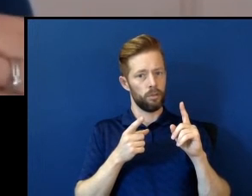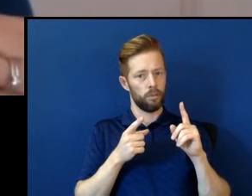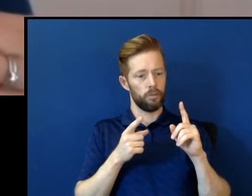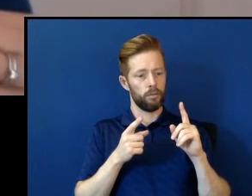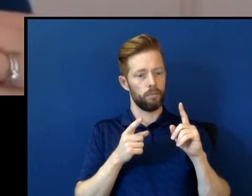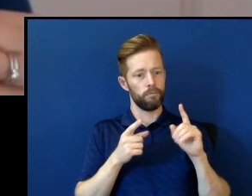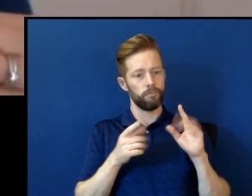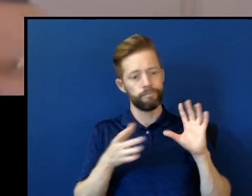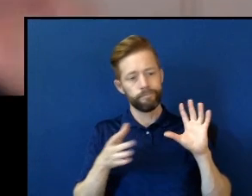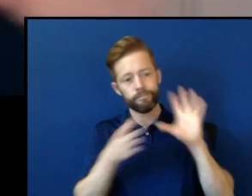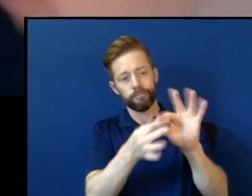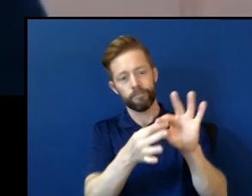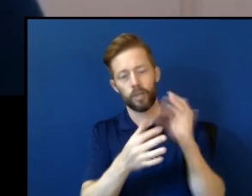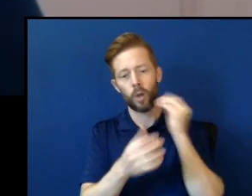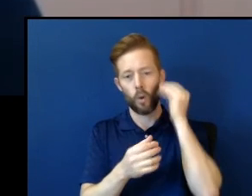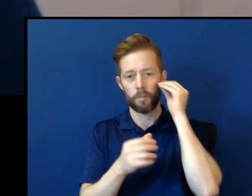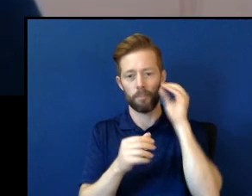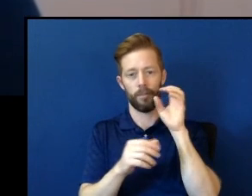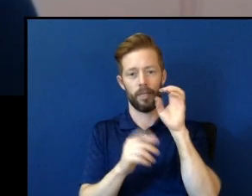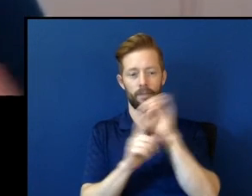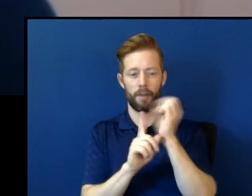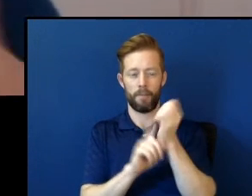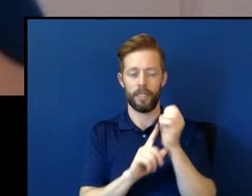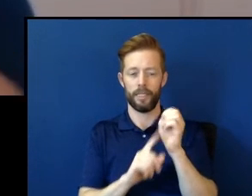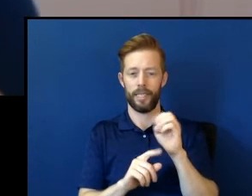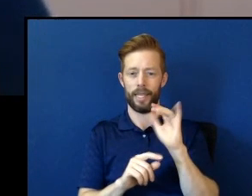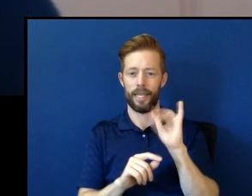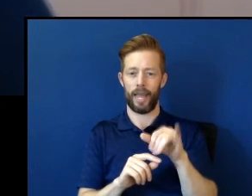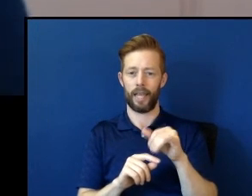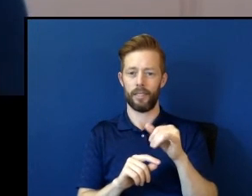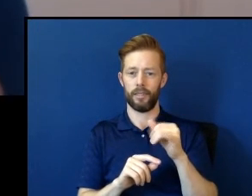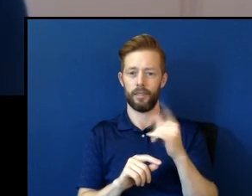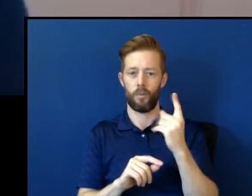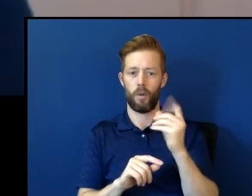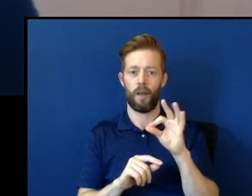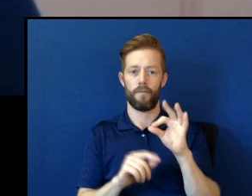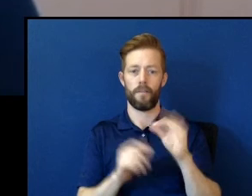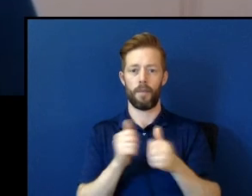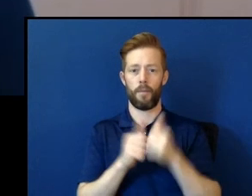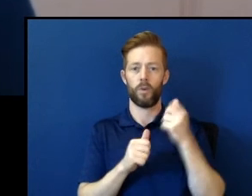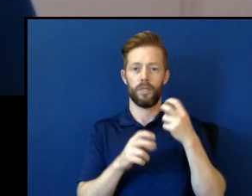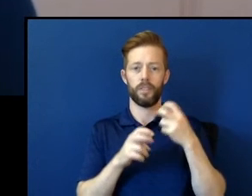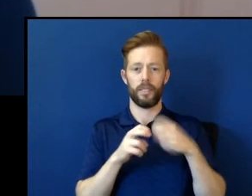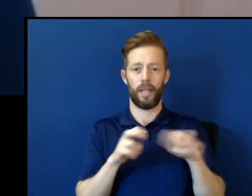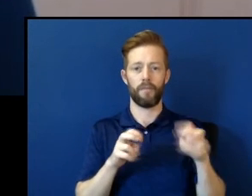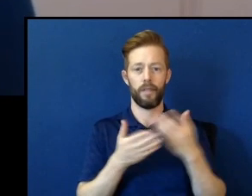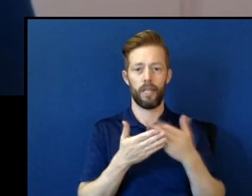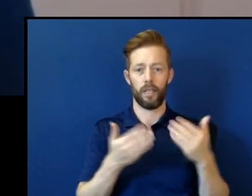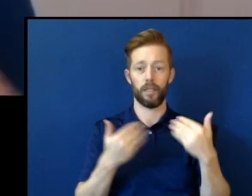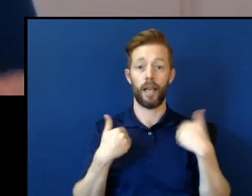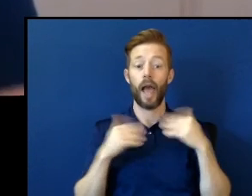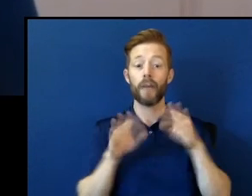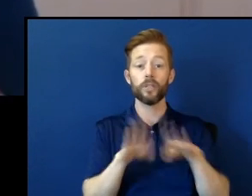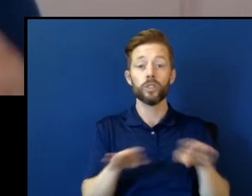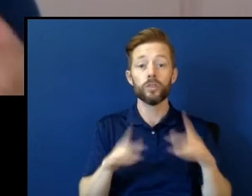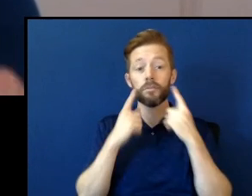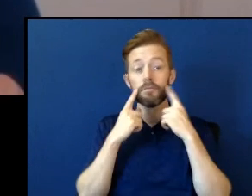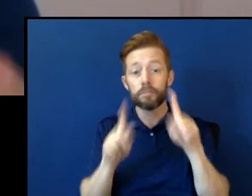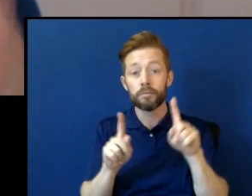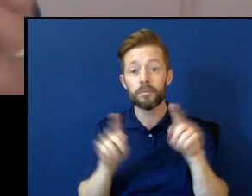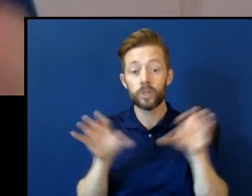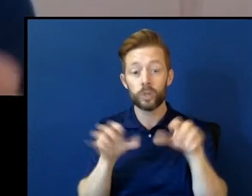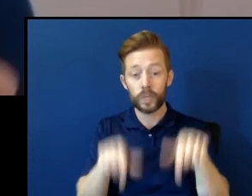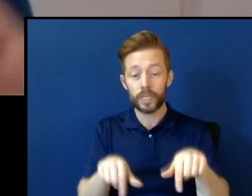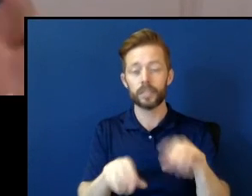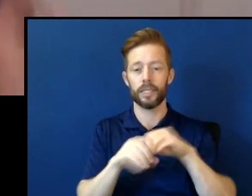we're doing in our group to the home environment. So that is, I think, one of the most difficult things, is to have children really be